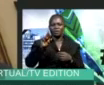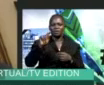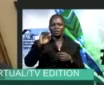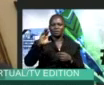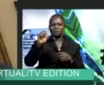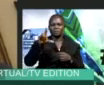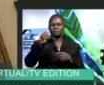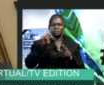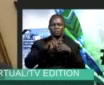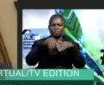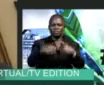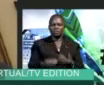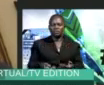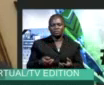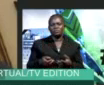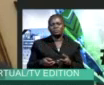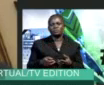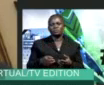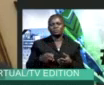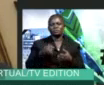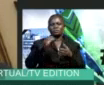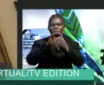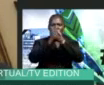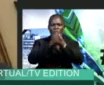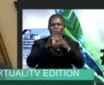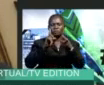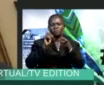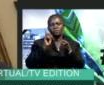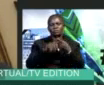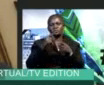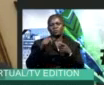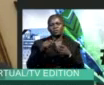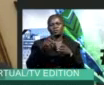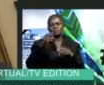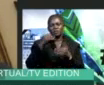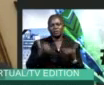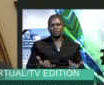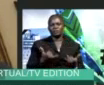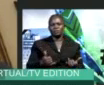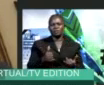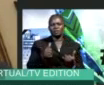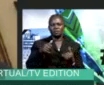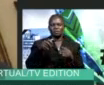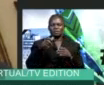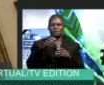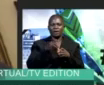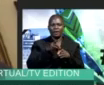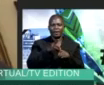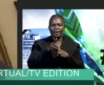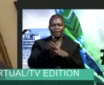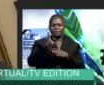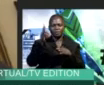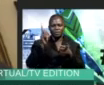kudos to the current administration for going that route of getting Siemens in a